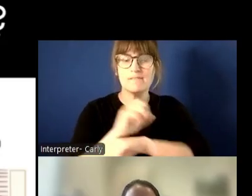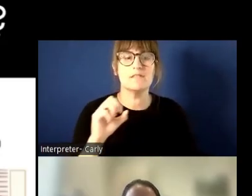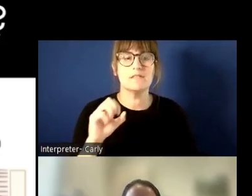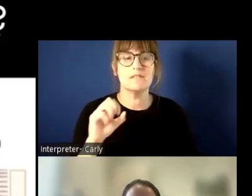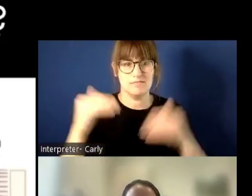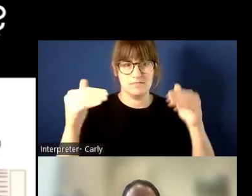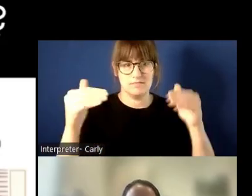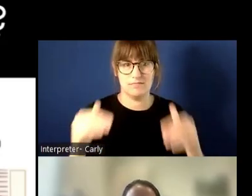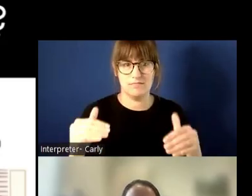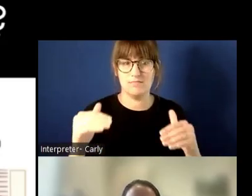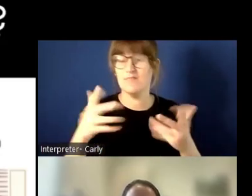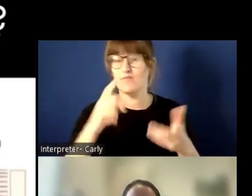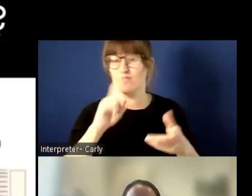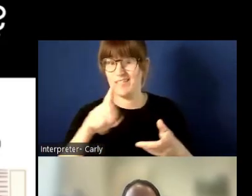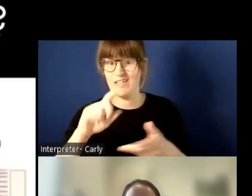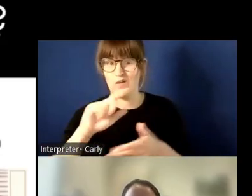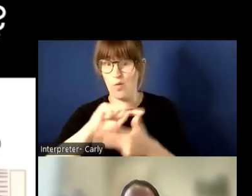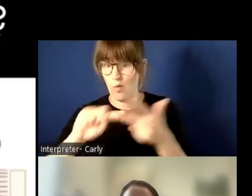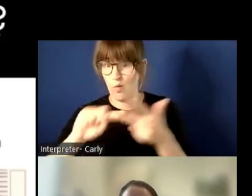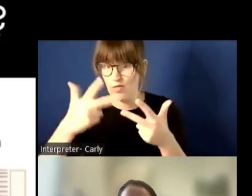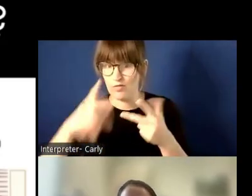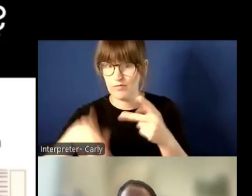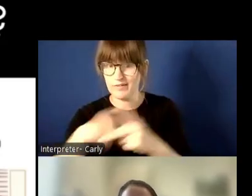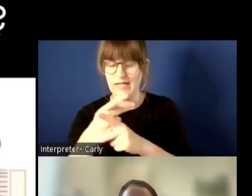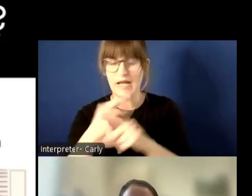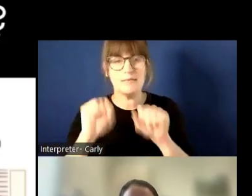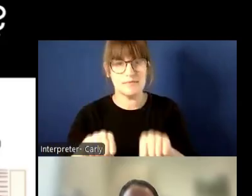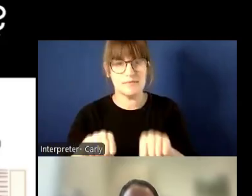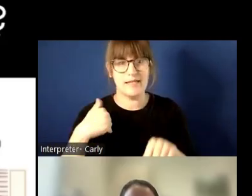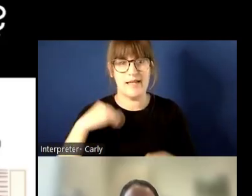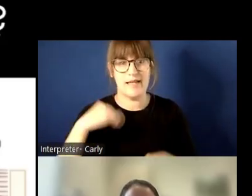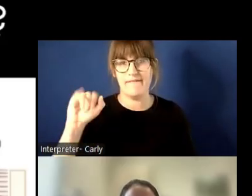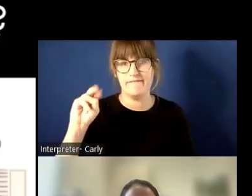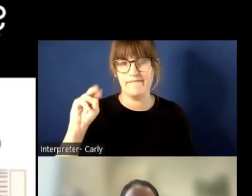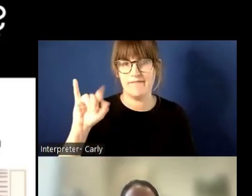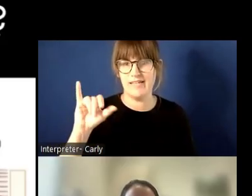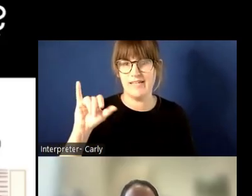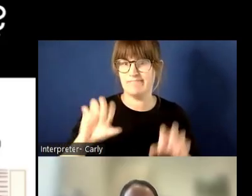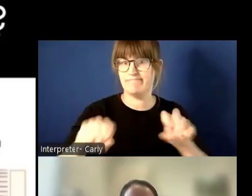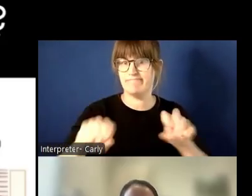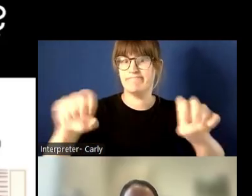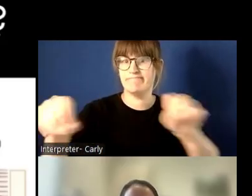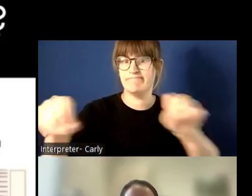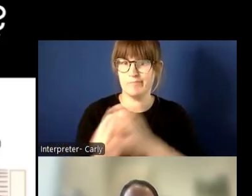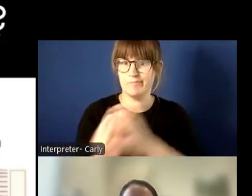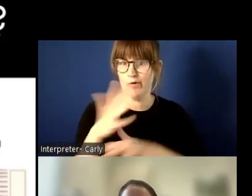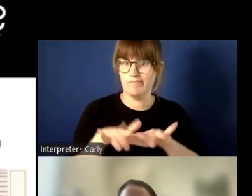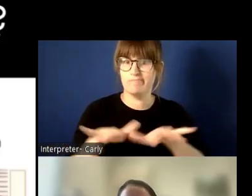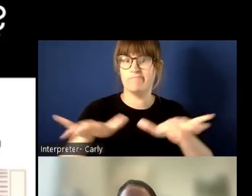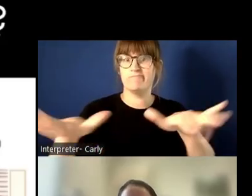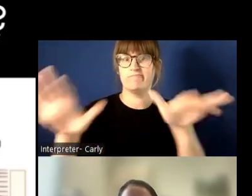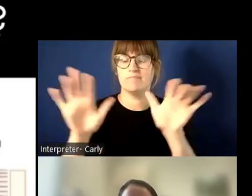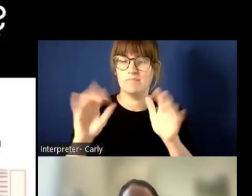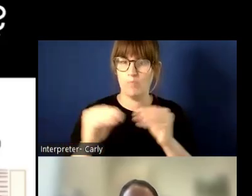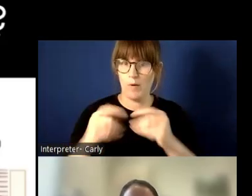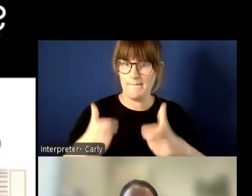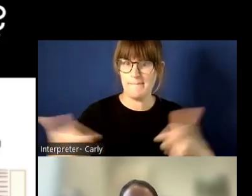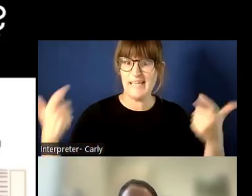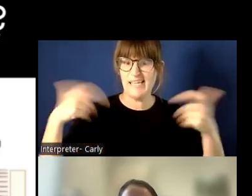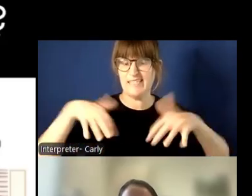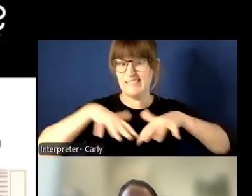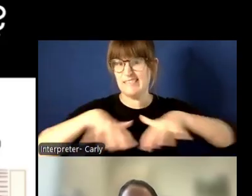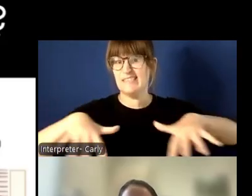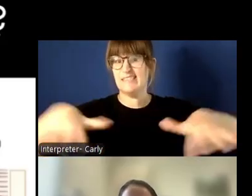carcinoma, basal cell carcinoma, and melanoma all can have invasive growth. They do have this type of growth pattern where they can grow bigger, they can bleed, they